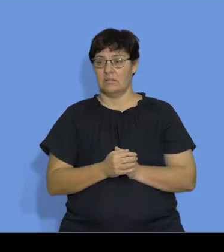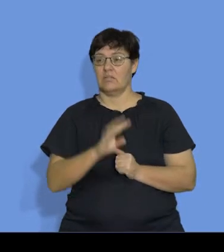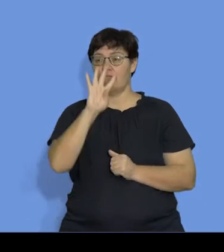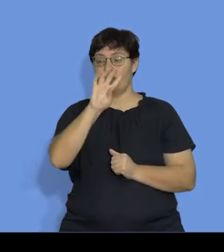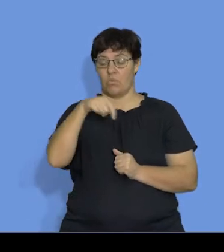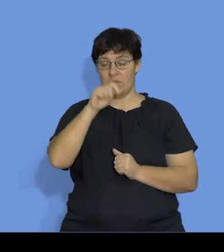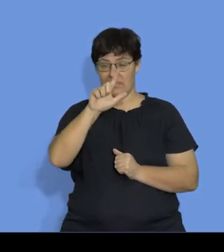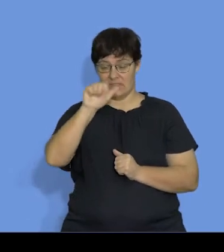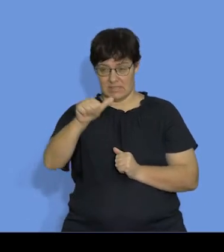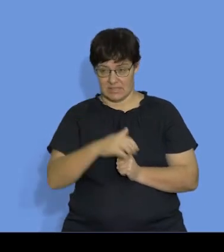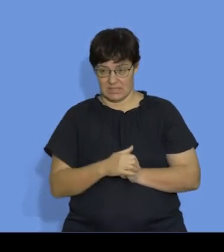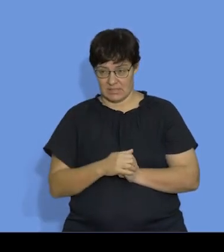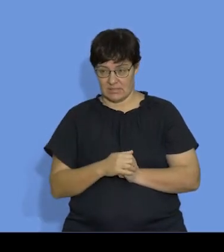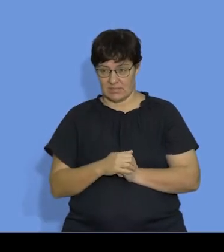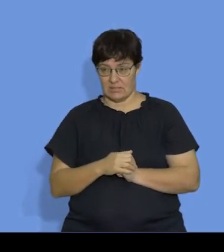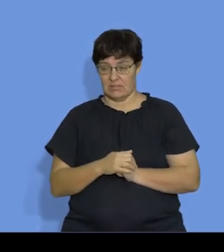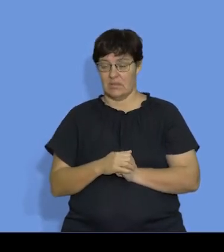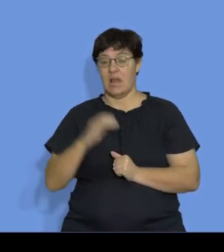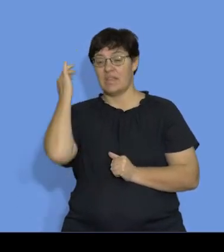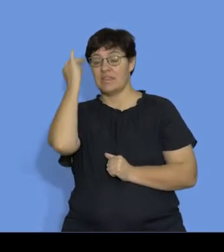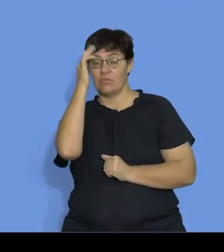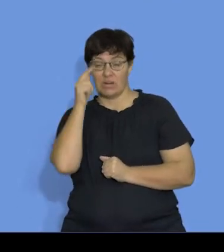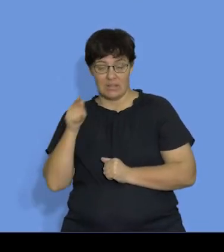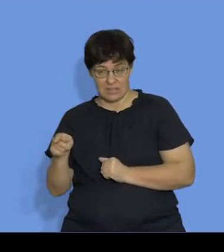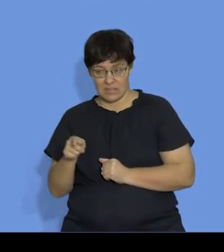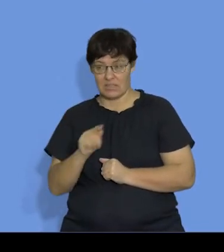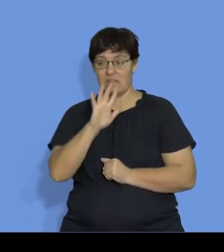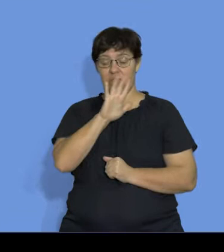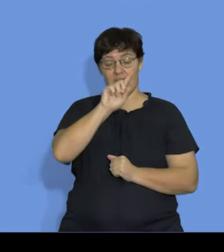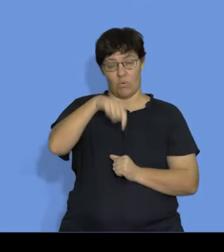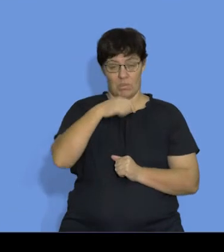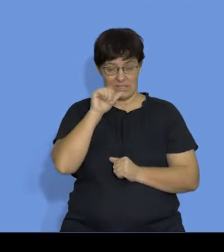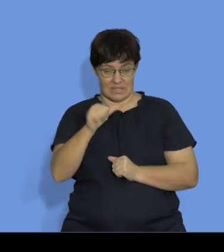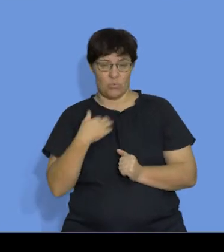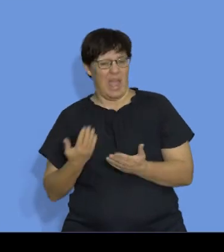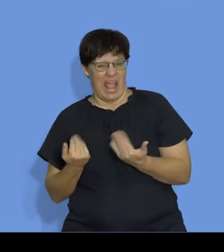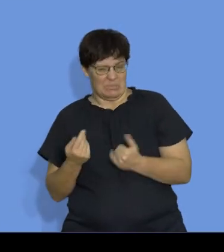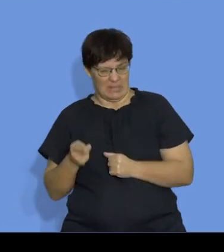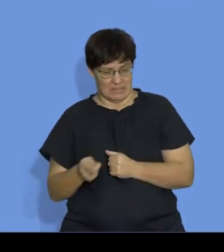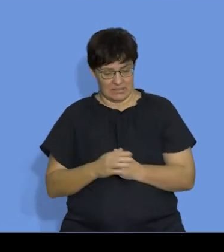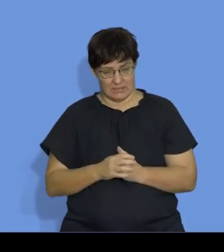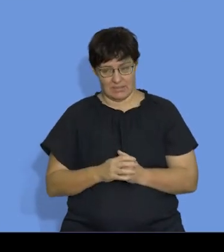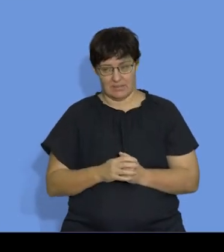4.76. 4.76 divided by the theoretical, which is expected, which is